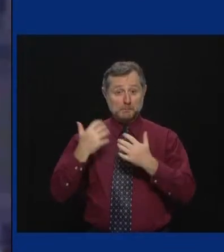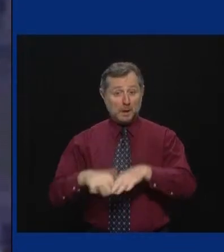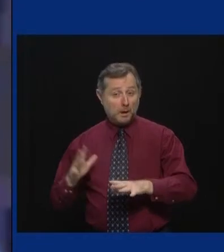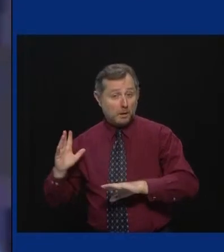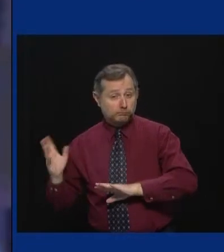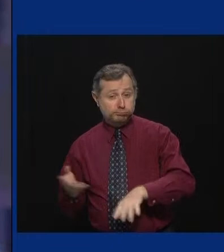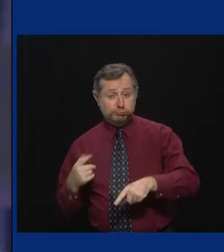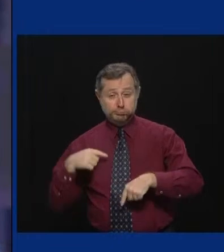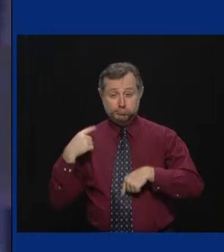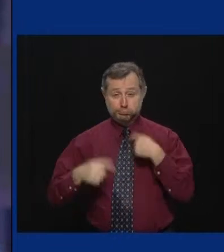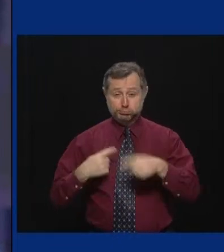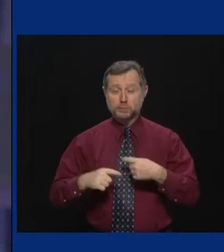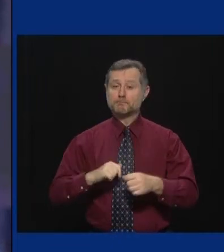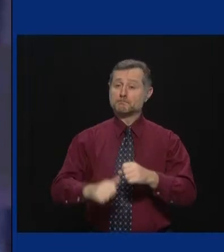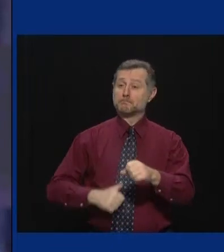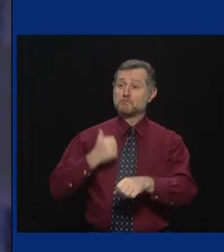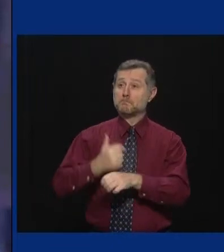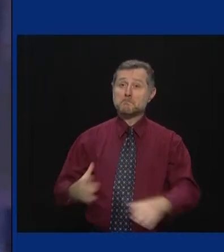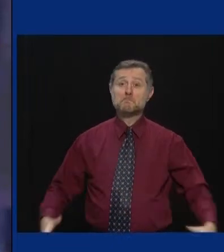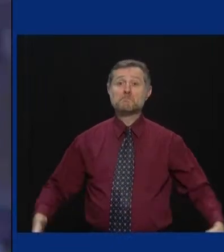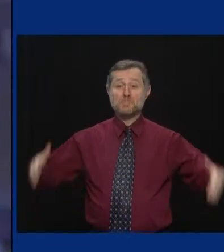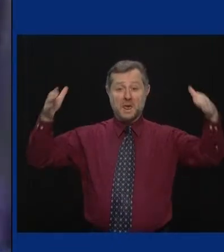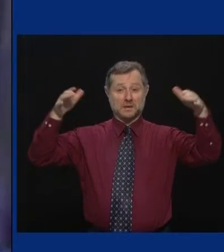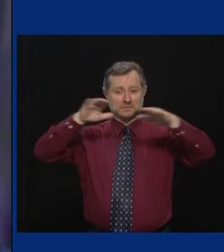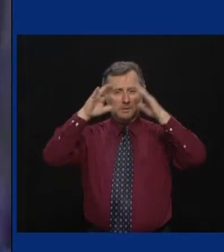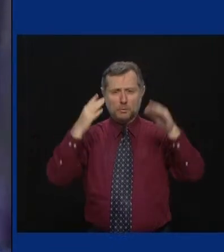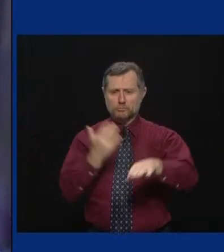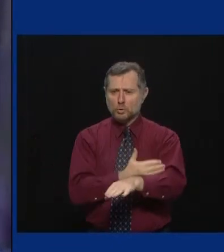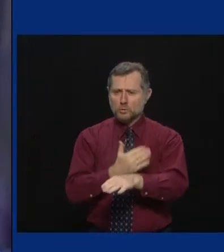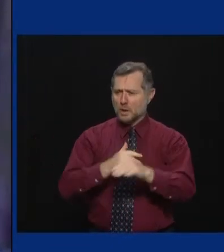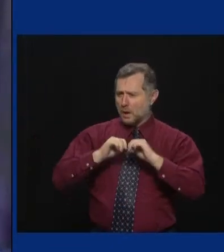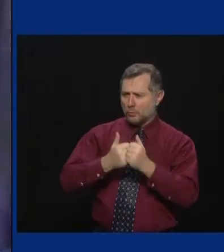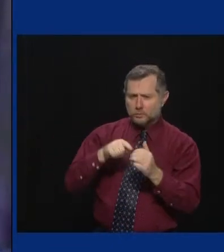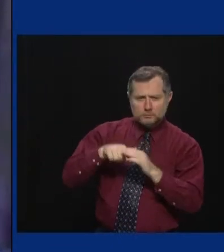applying the latest digital technologies so that it can become even more reliable